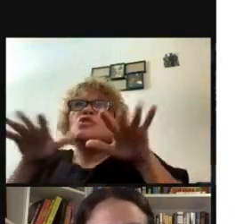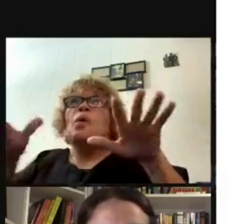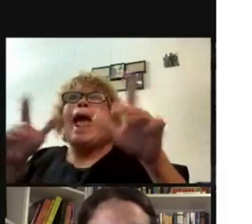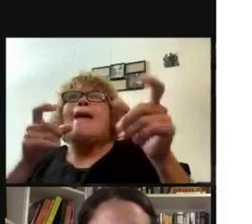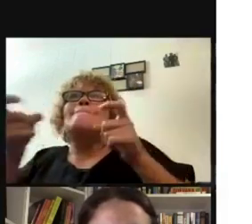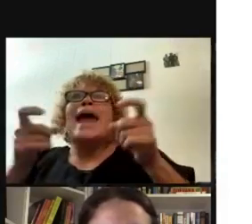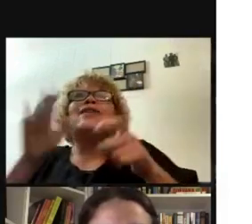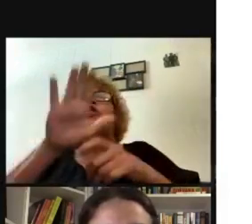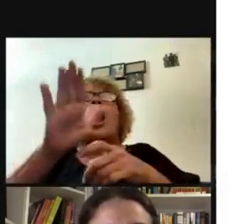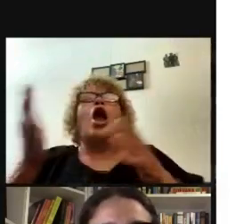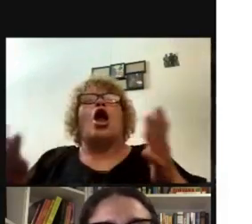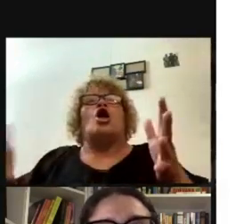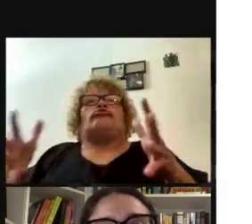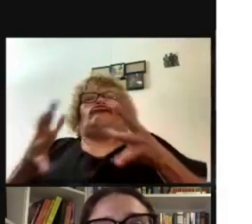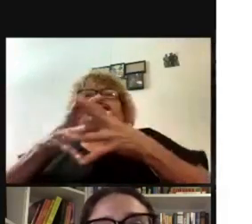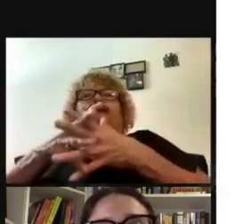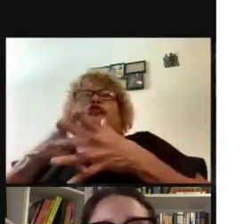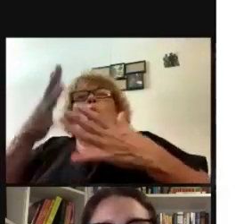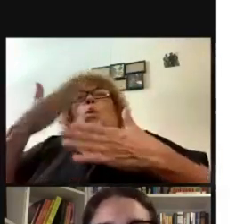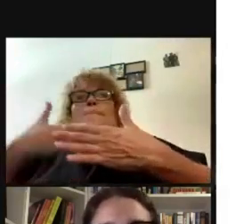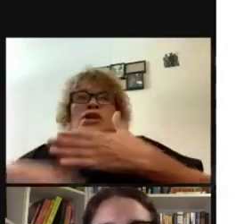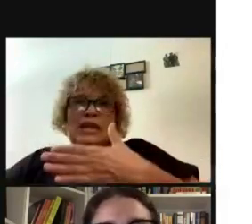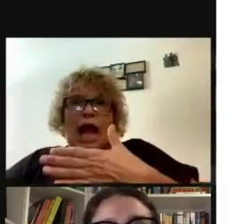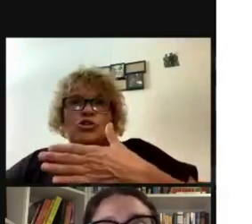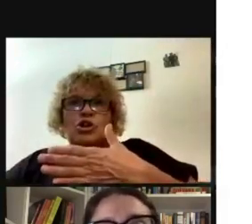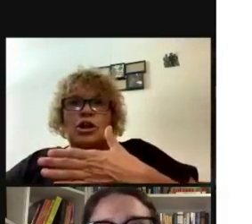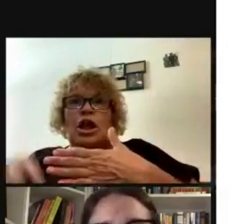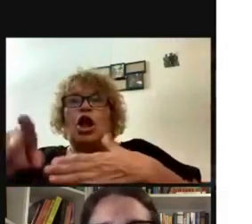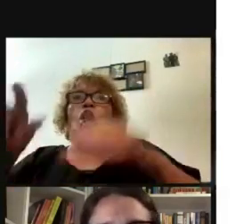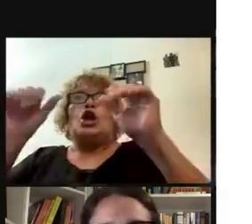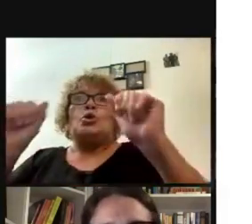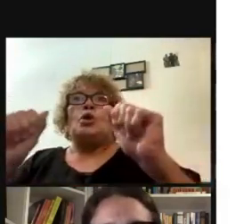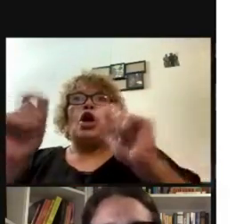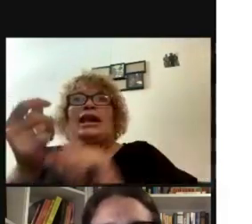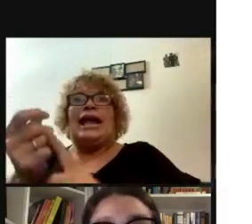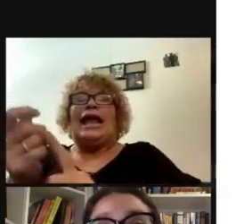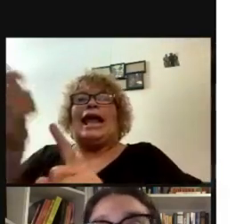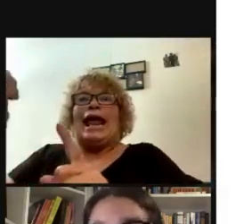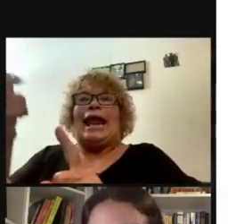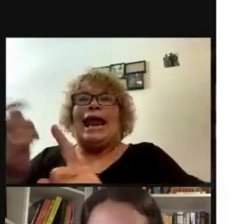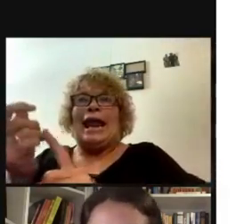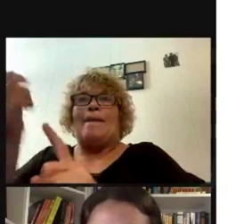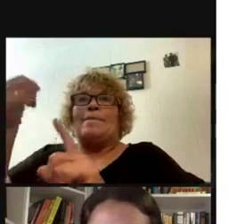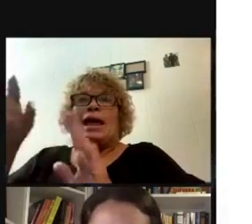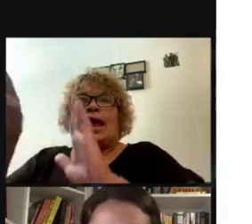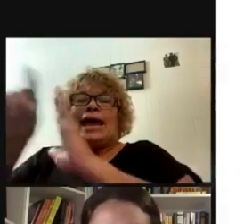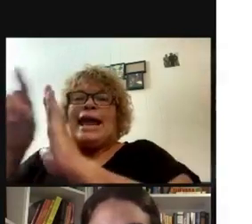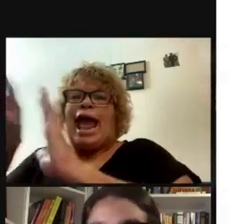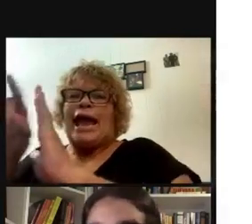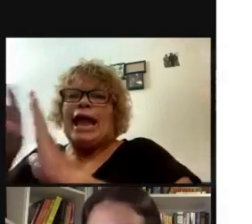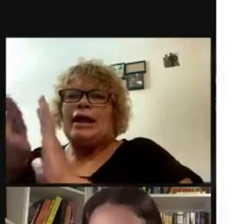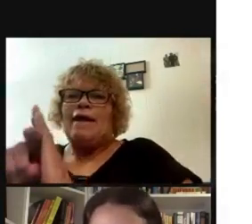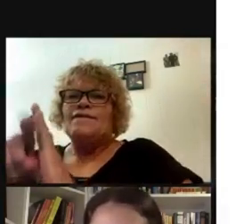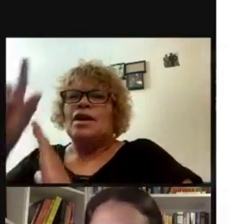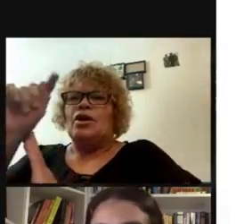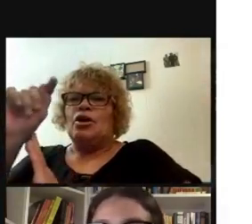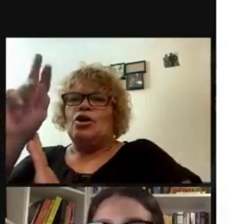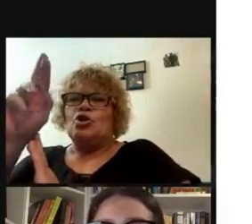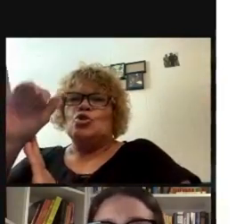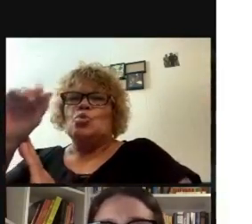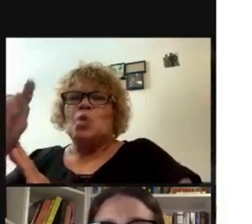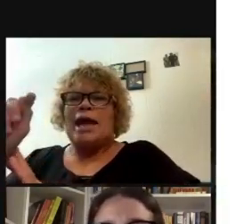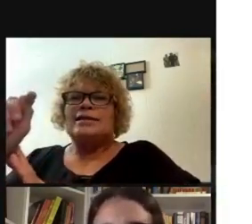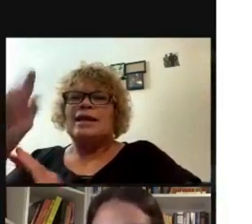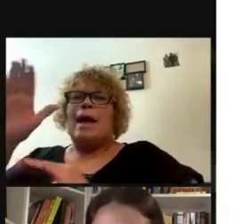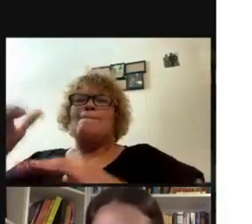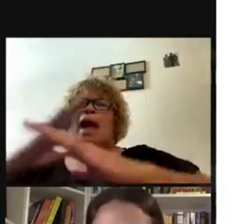people's reproductions, you could both eliminate negative traits by